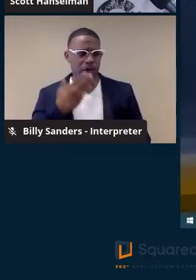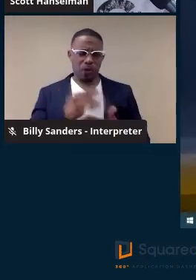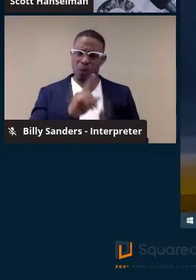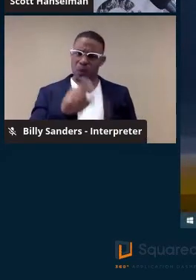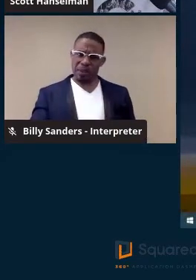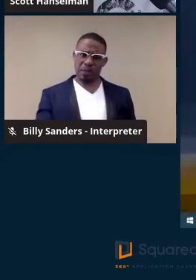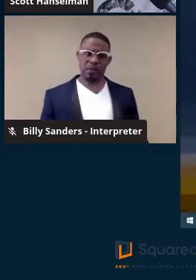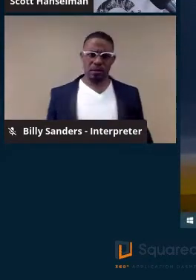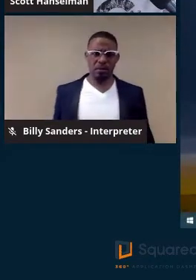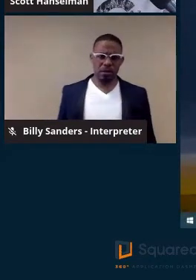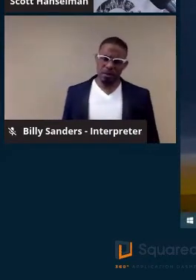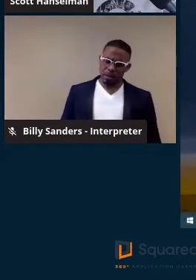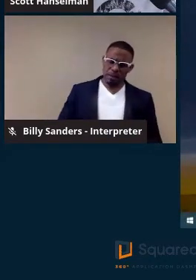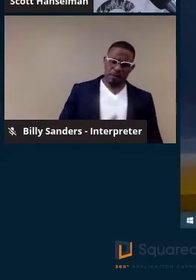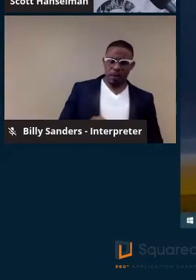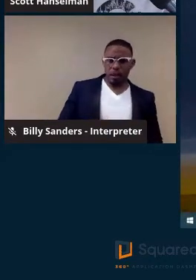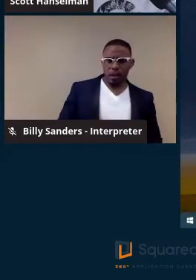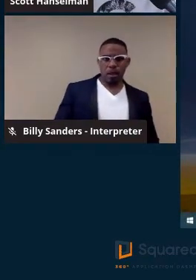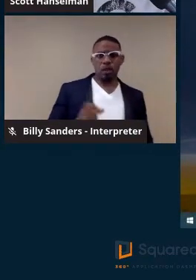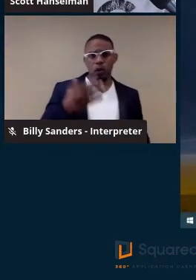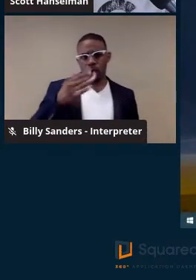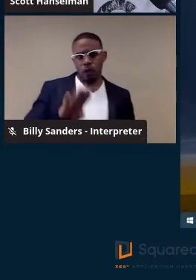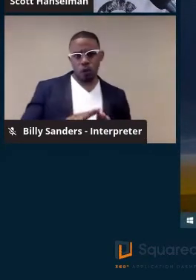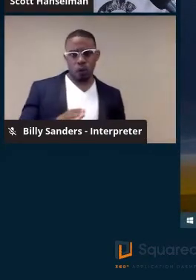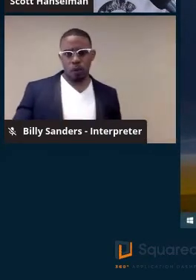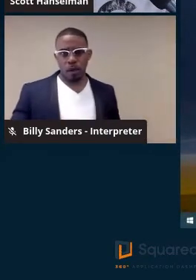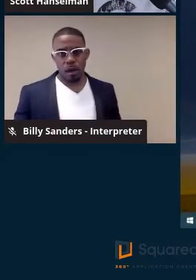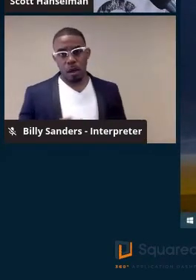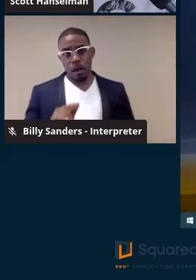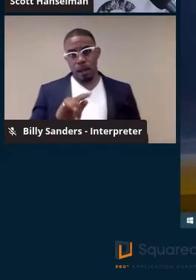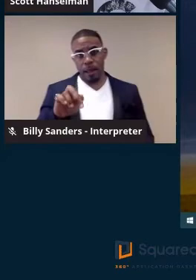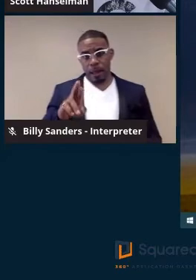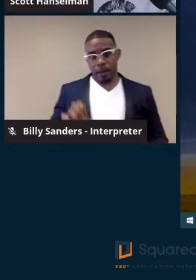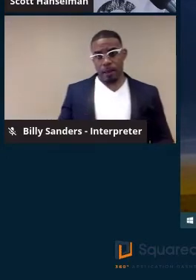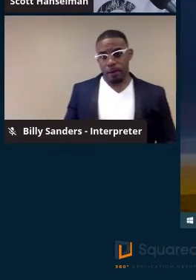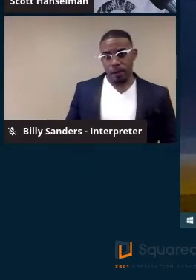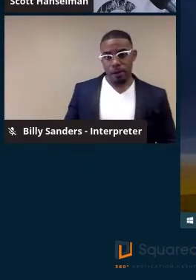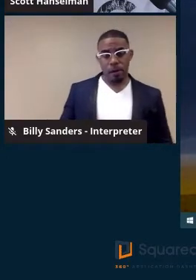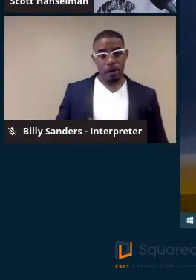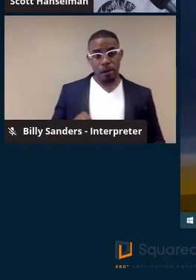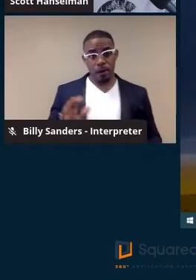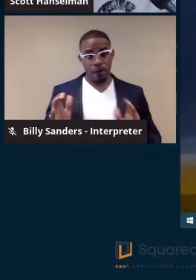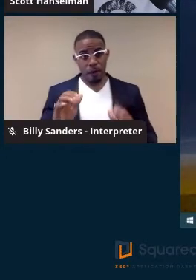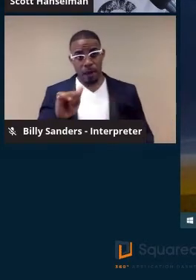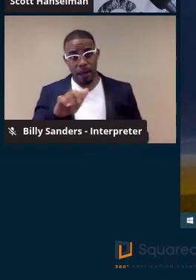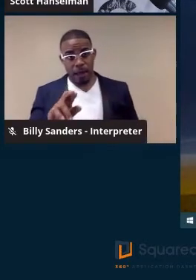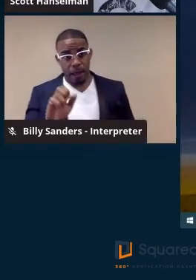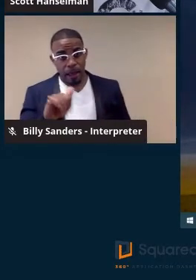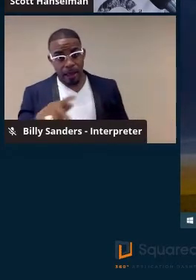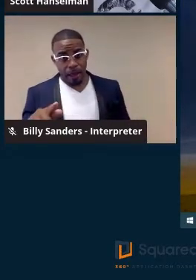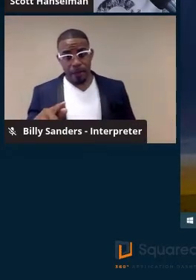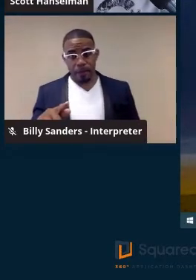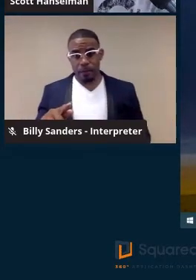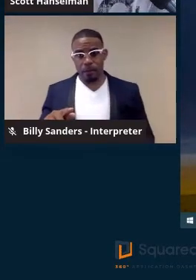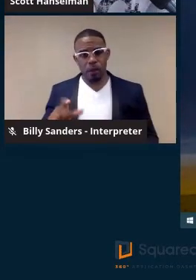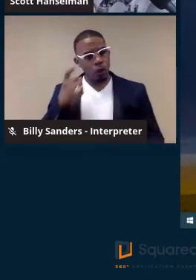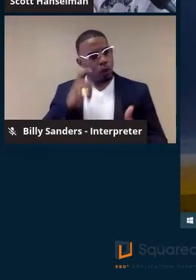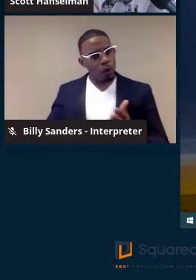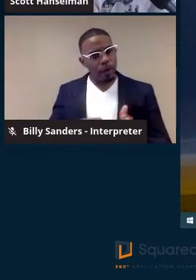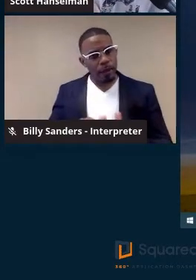question. Let's find out. So Front Door on Azure versus Azure Application Gateway. Notice